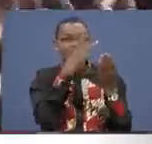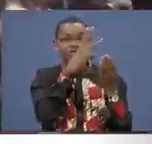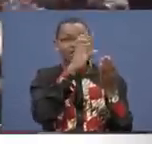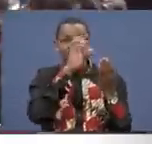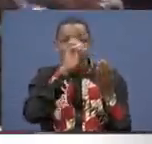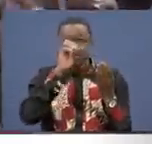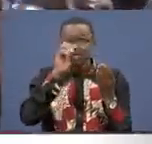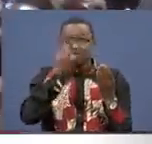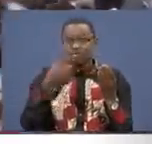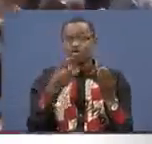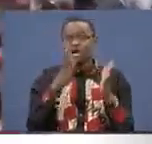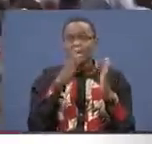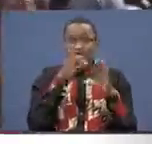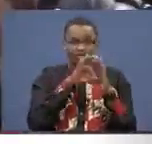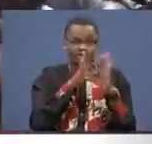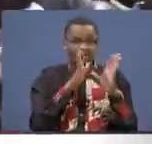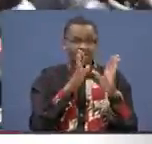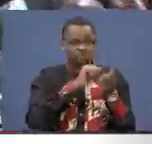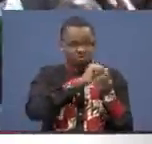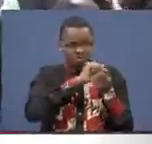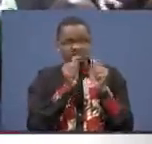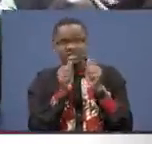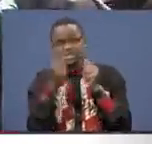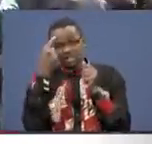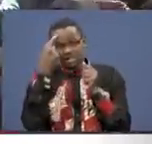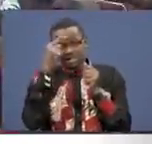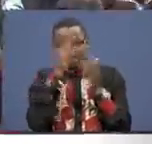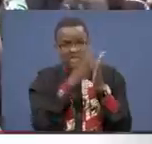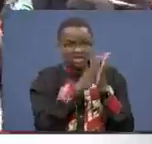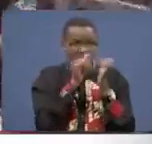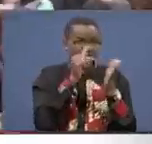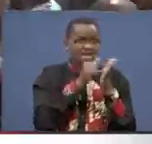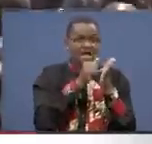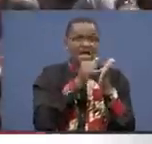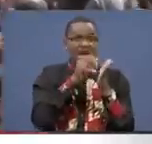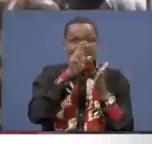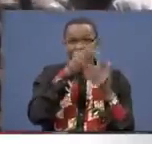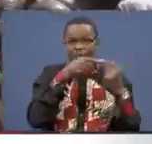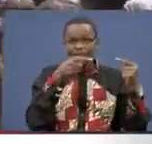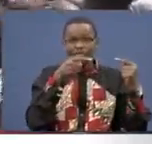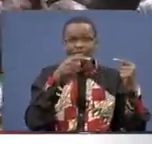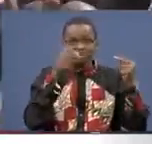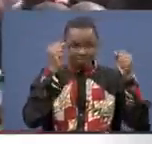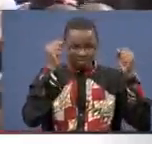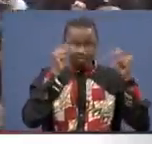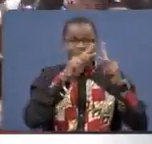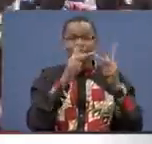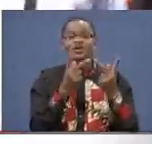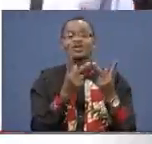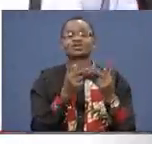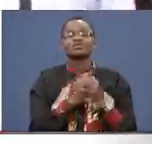300,000 voters, trying to change the narrative that it is an opposition stronghold.